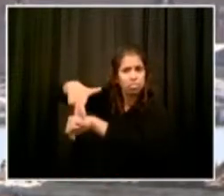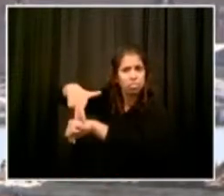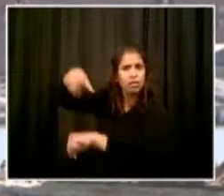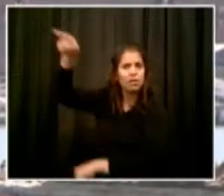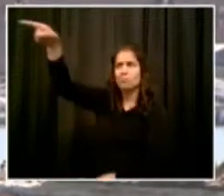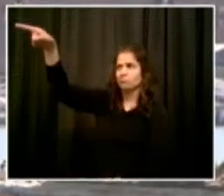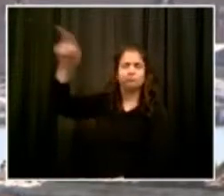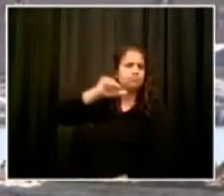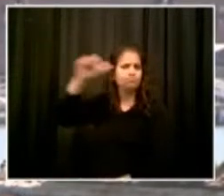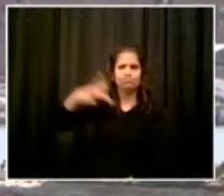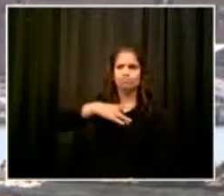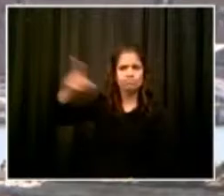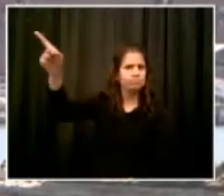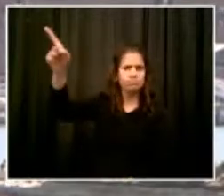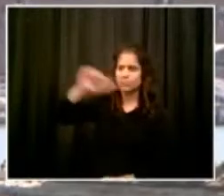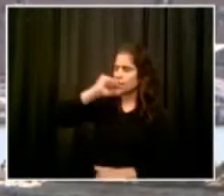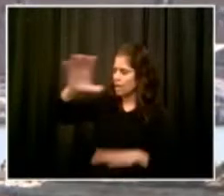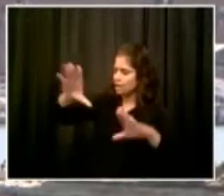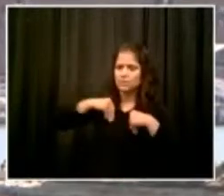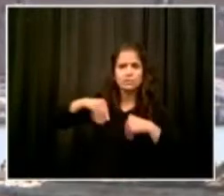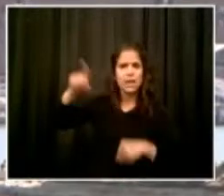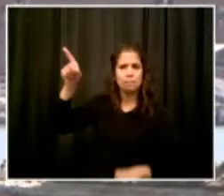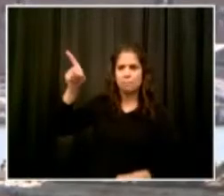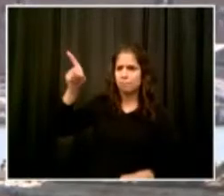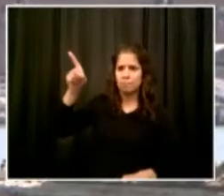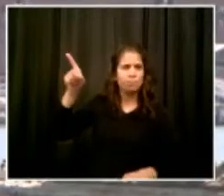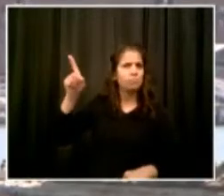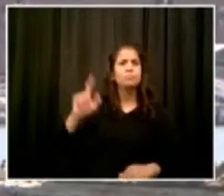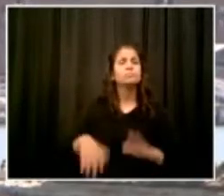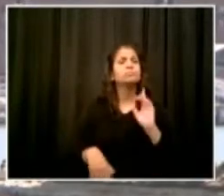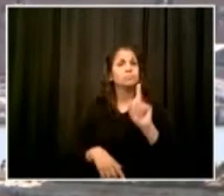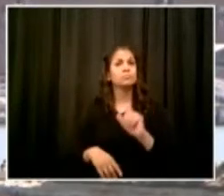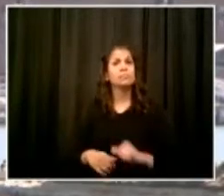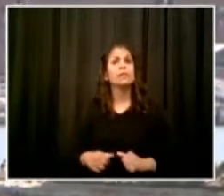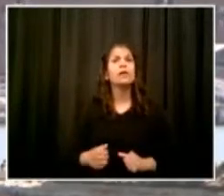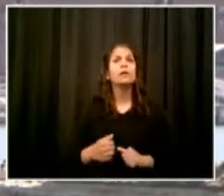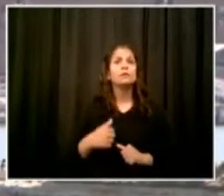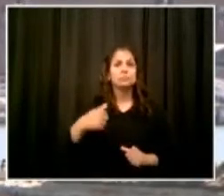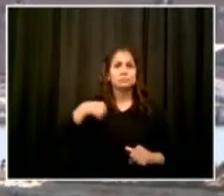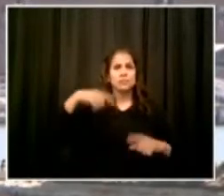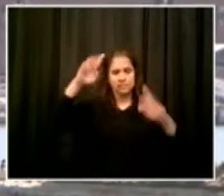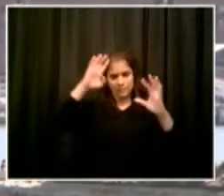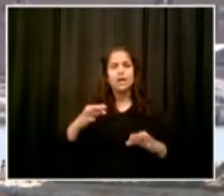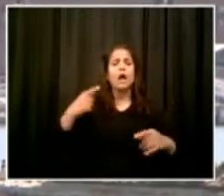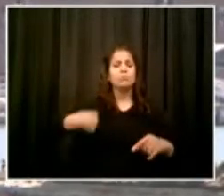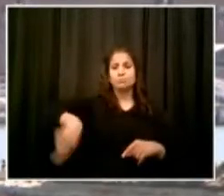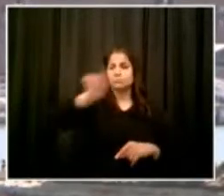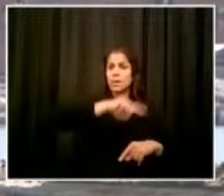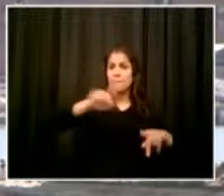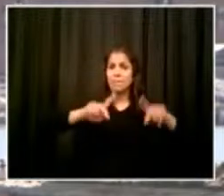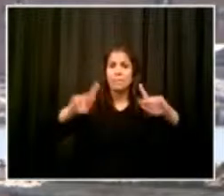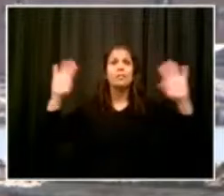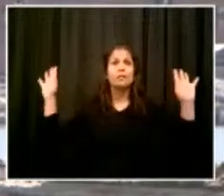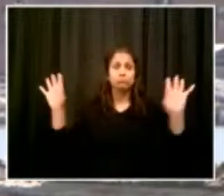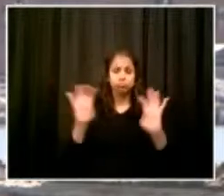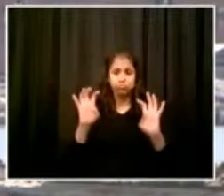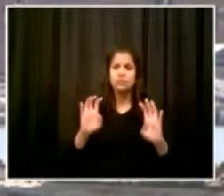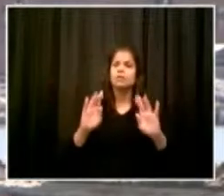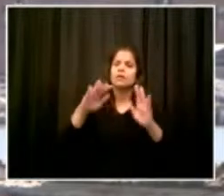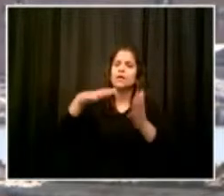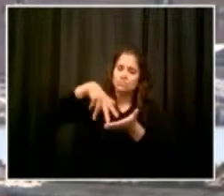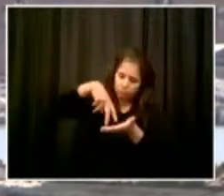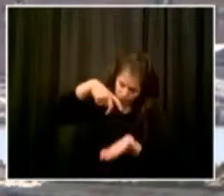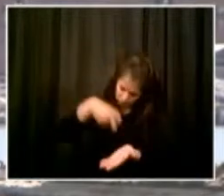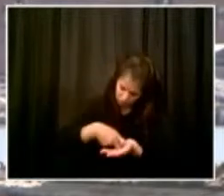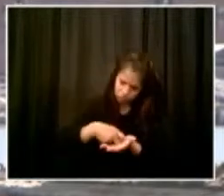respect, take a knee with us. And he did. It was a powerful, meaningful moment. And for all the things that need to be better, we also have to remember the things that